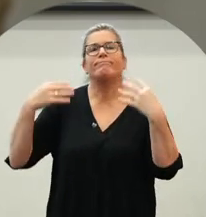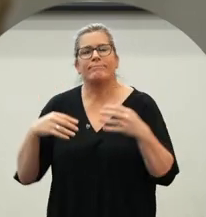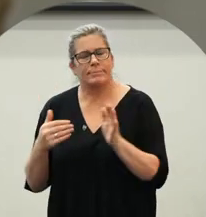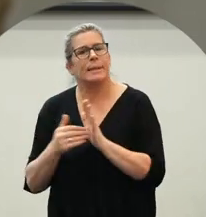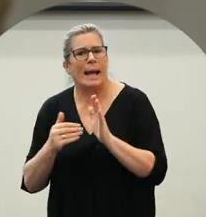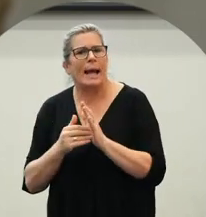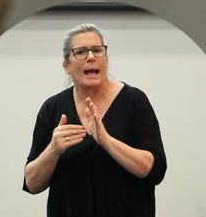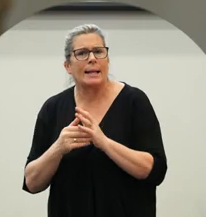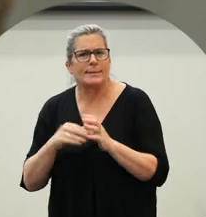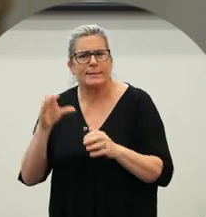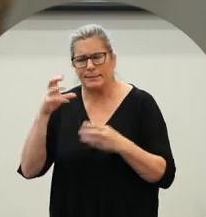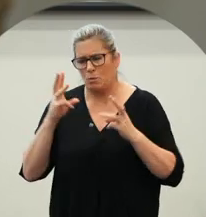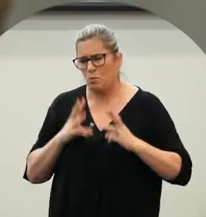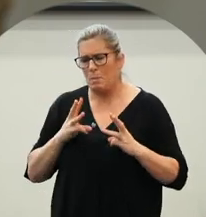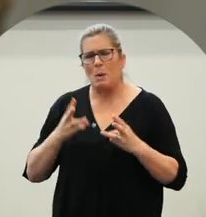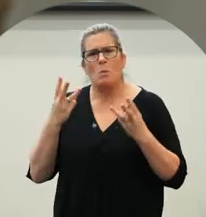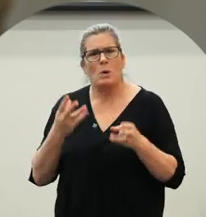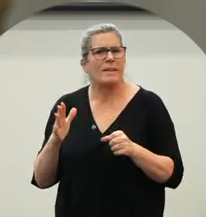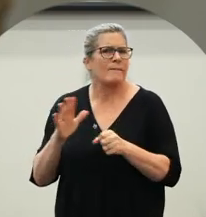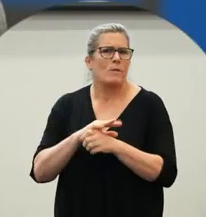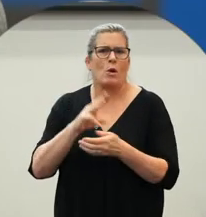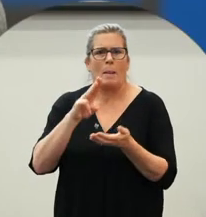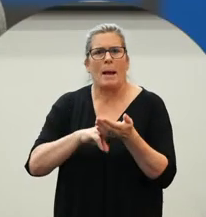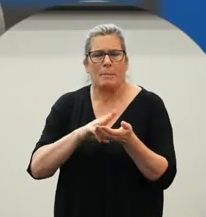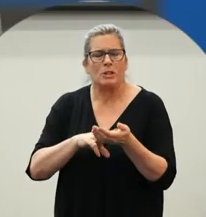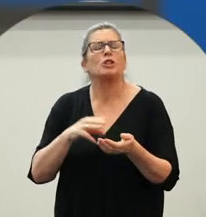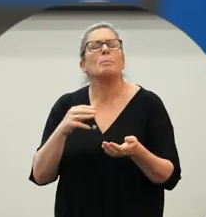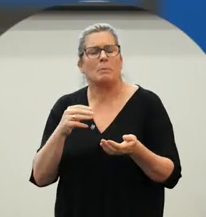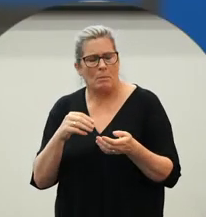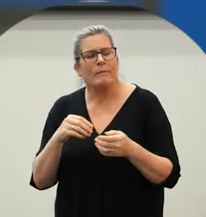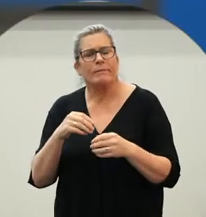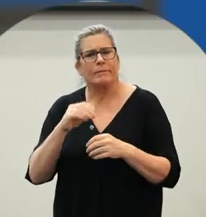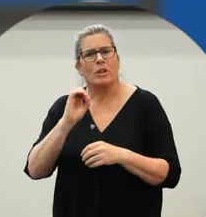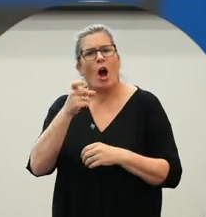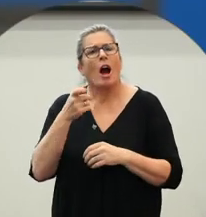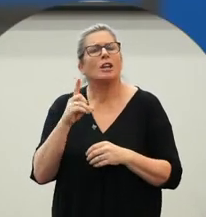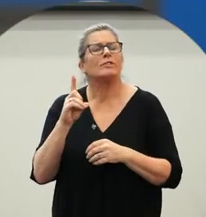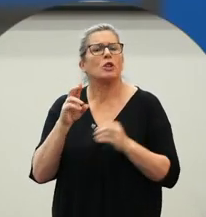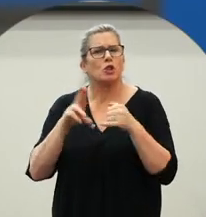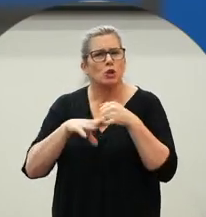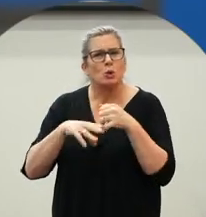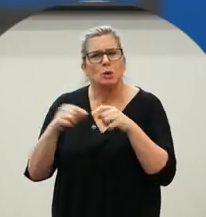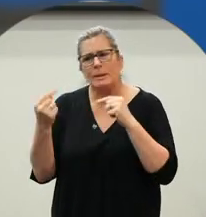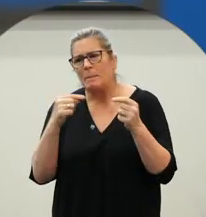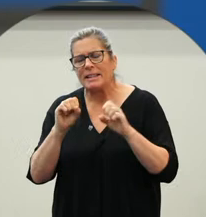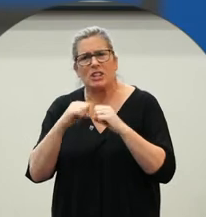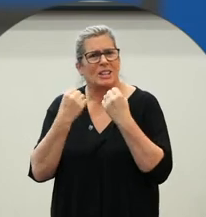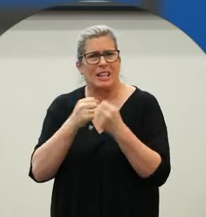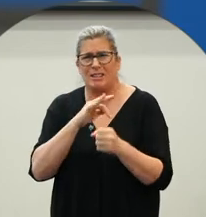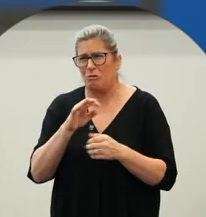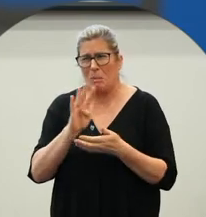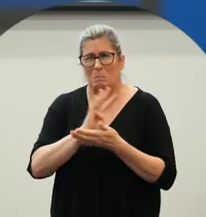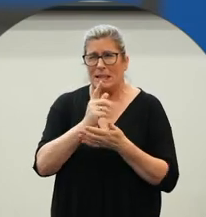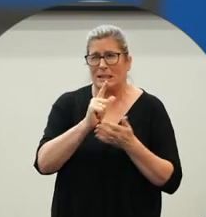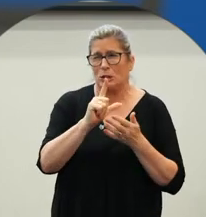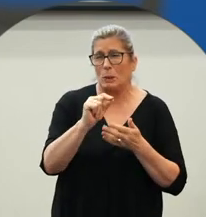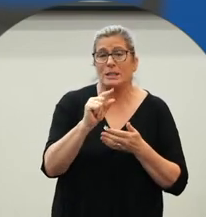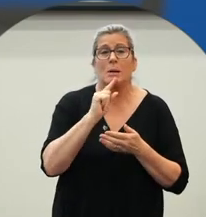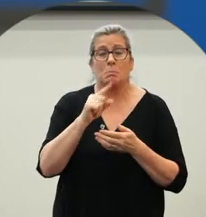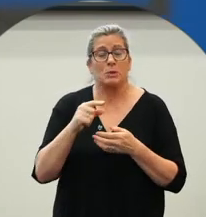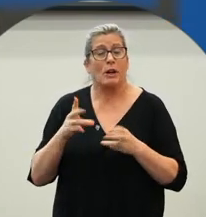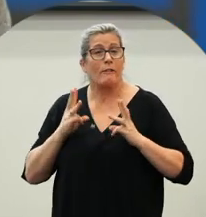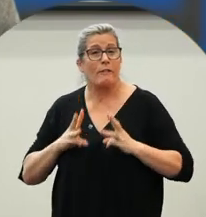women had been seeking full membership of the Oxford Union Debating Society since the 1920s, or even before, but with the suffragette